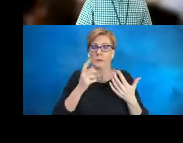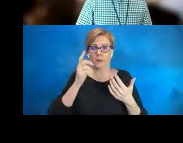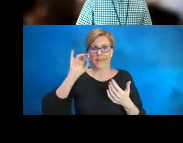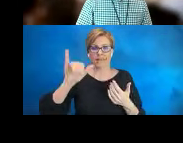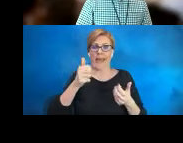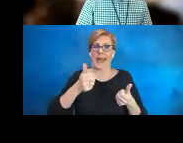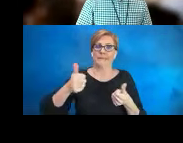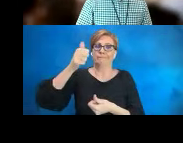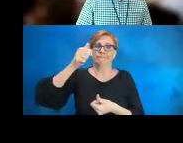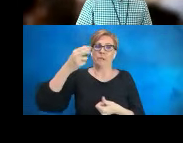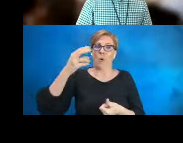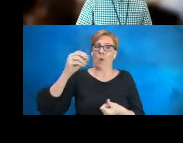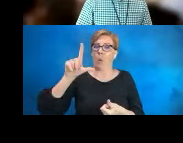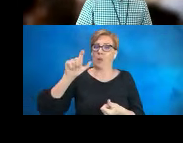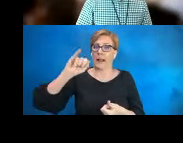their office work.